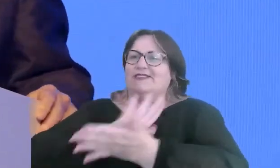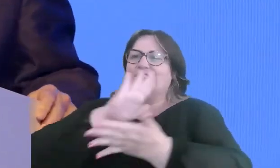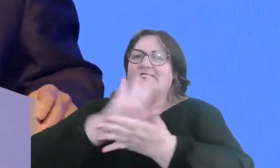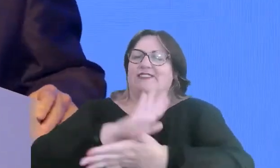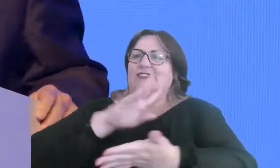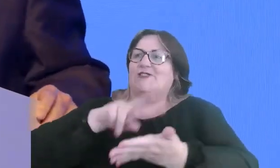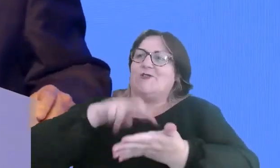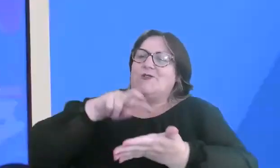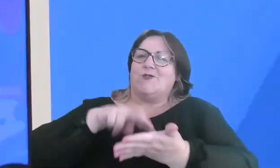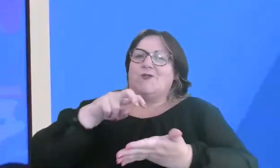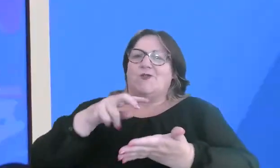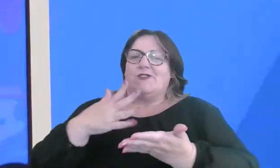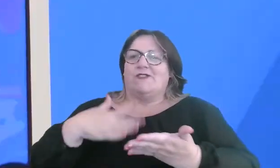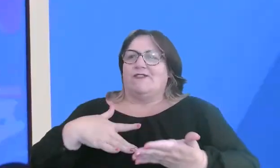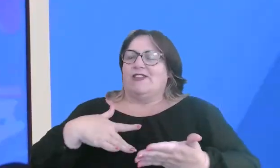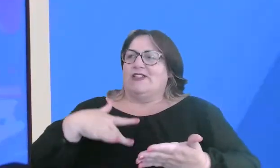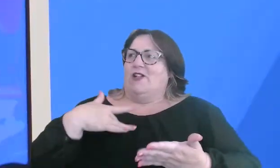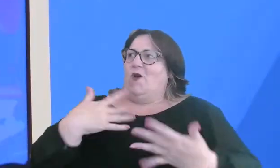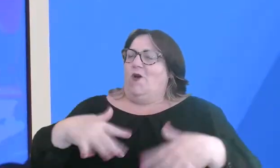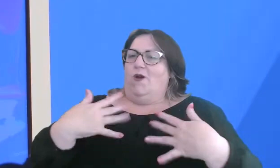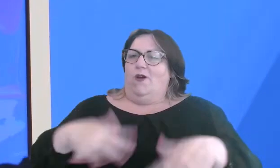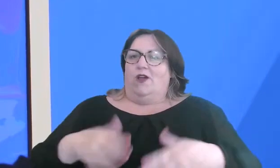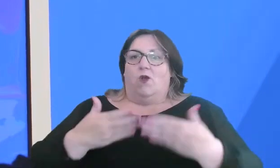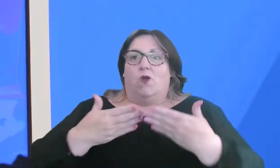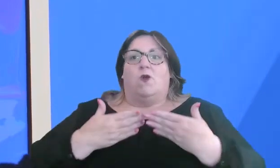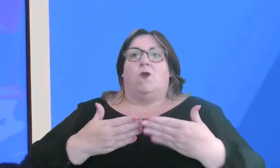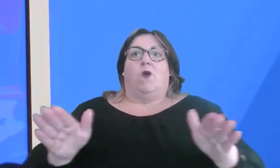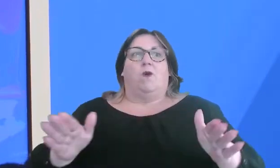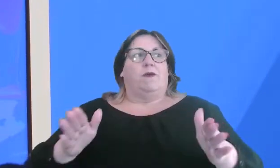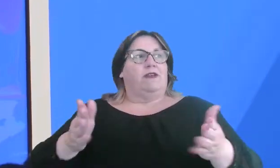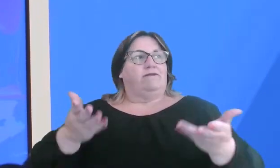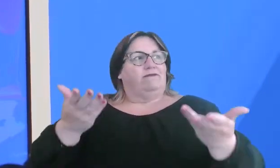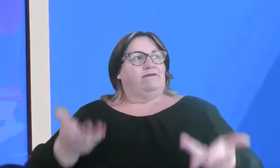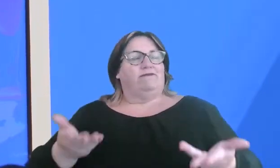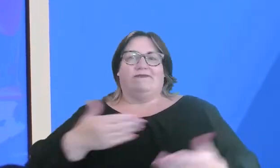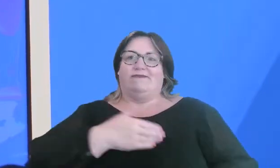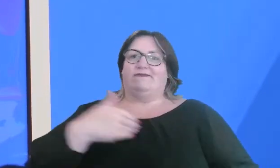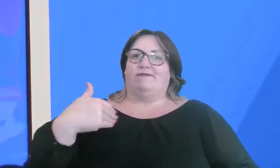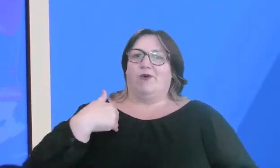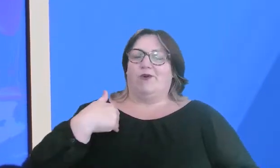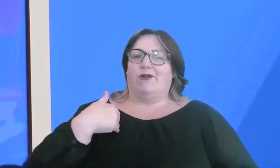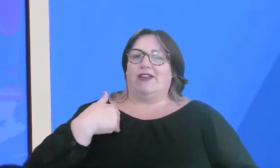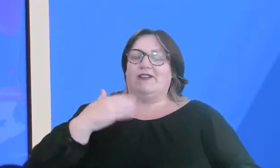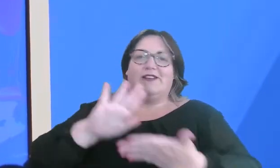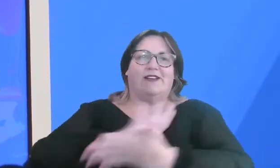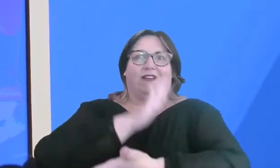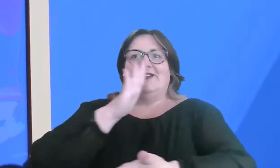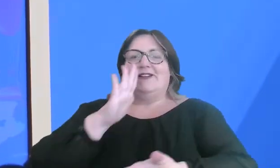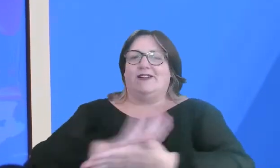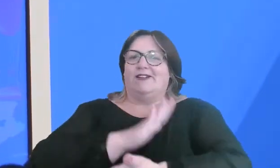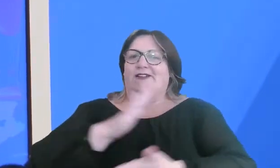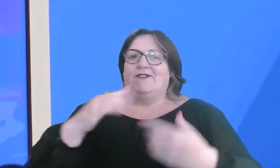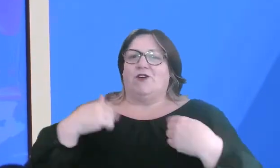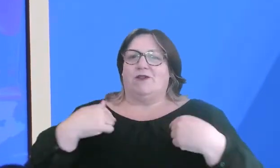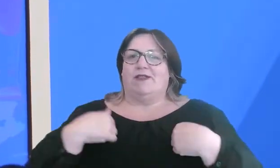opportunity, this privilege of opening this morning. A real pleasure for me. And my constituency, the area